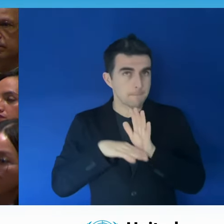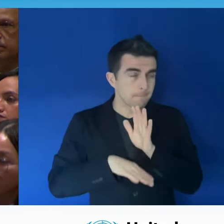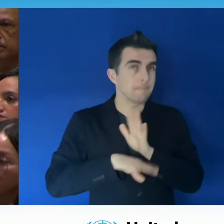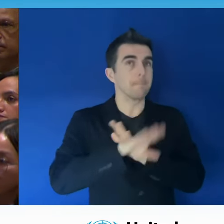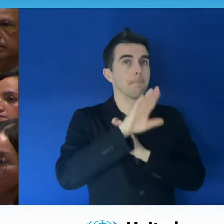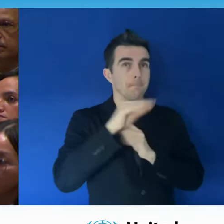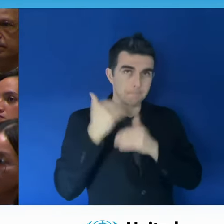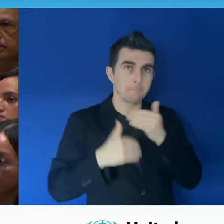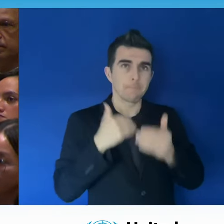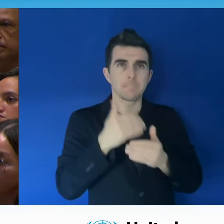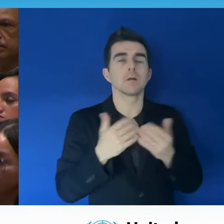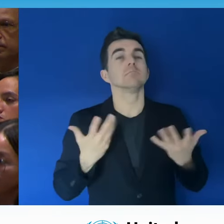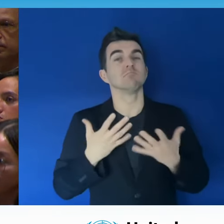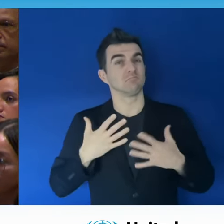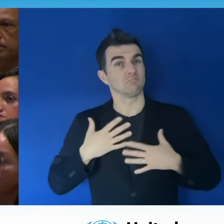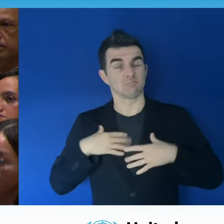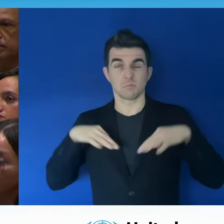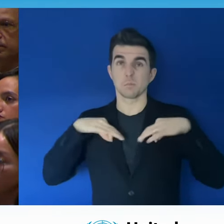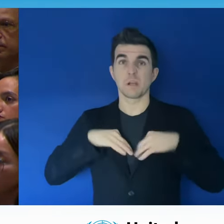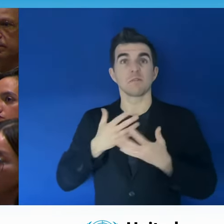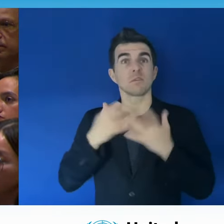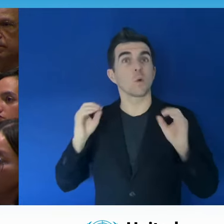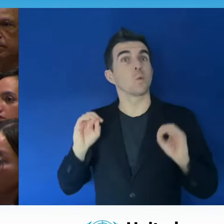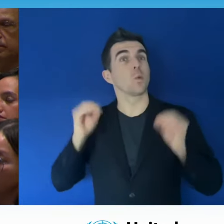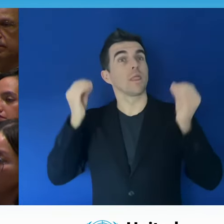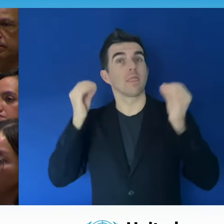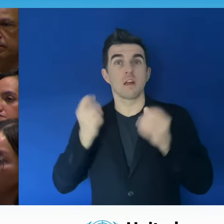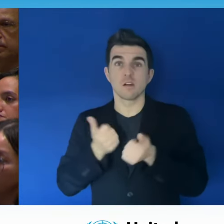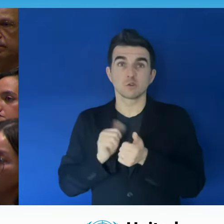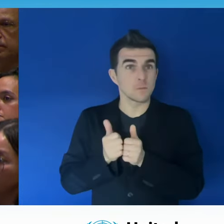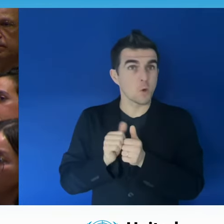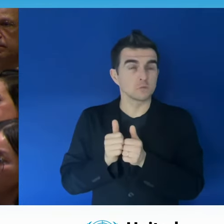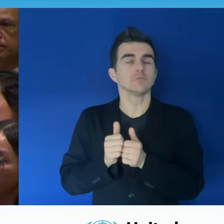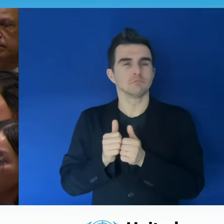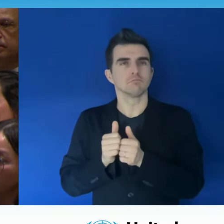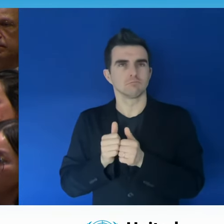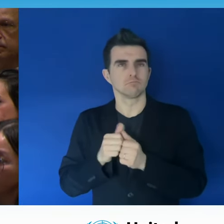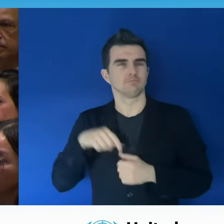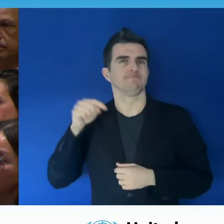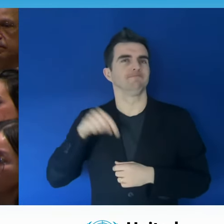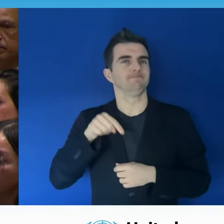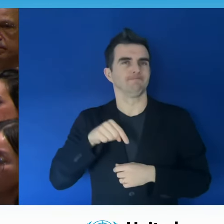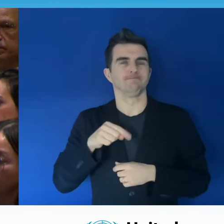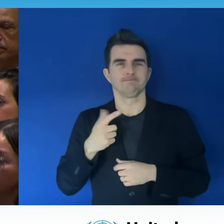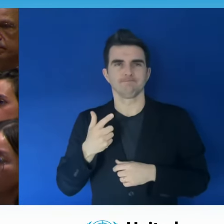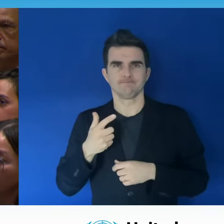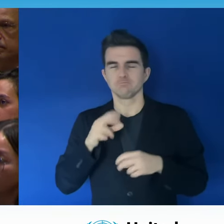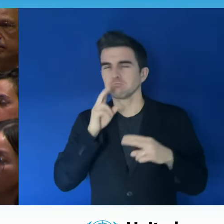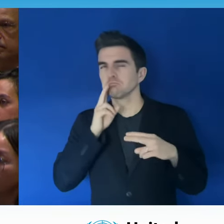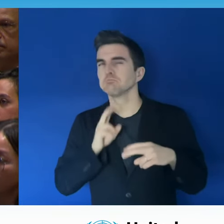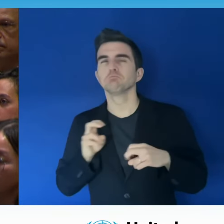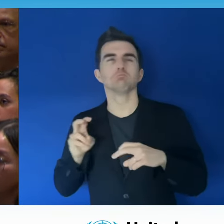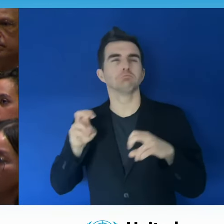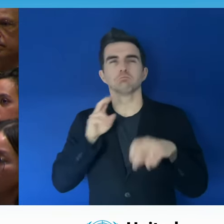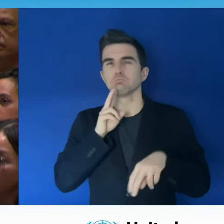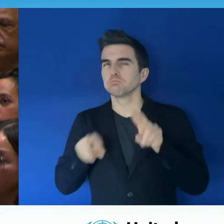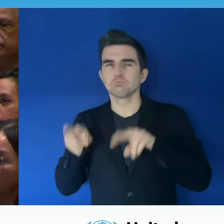Sports. This ministry has surveyed 15,000 young men and